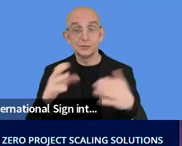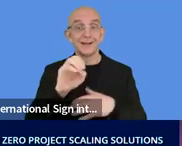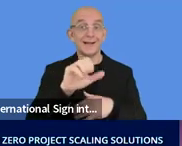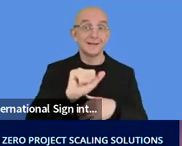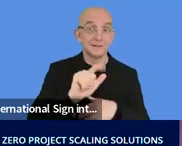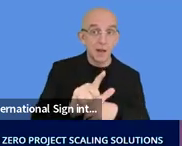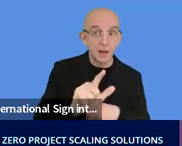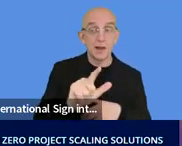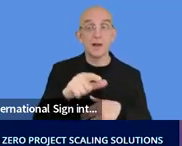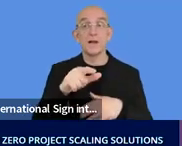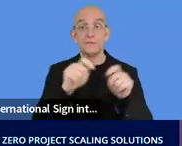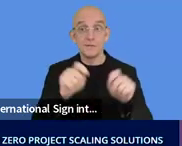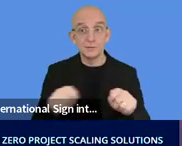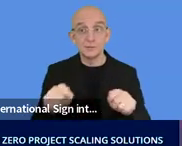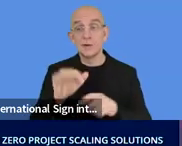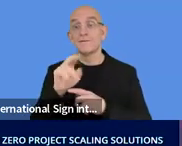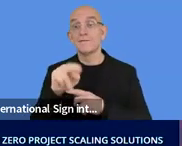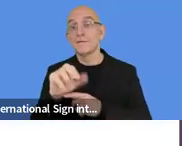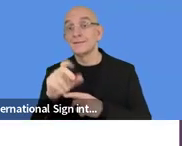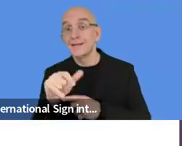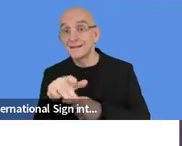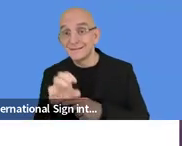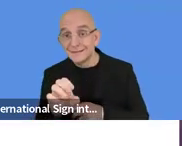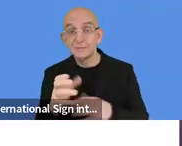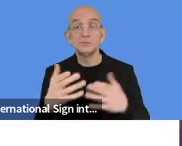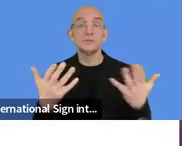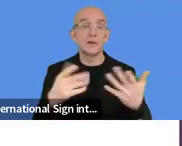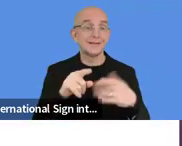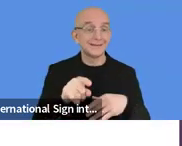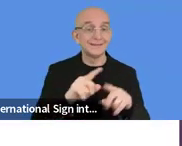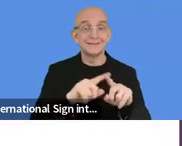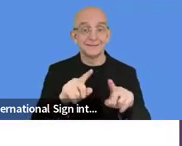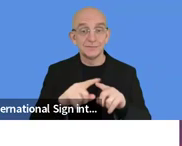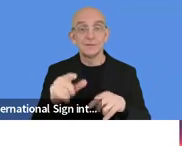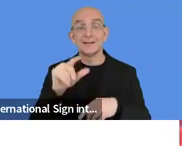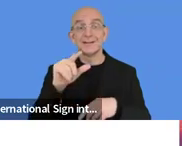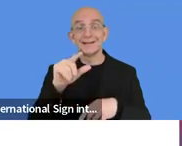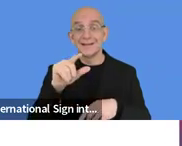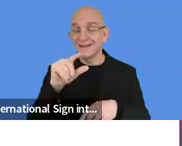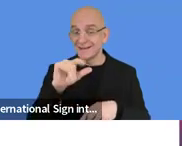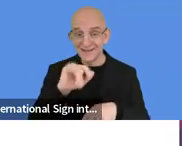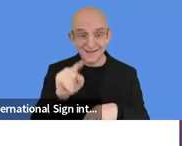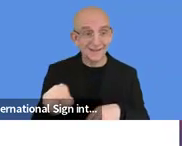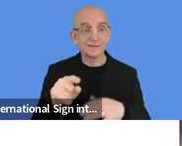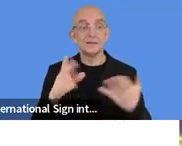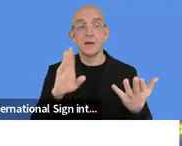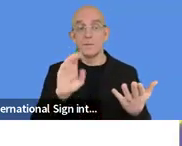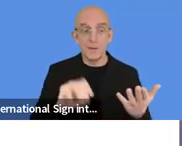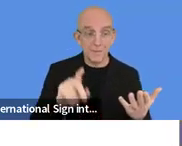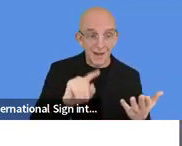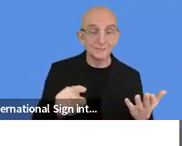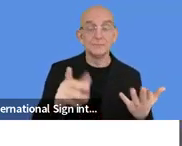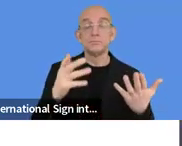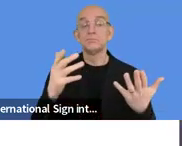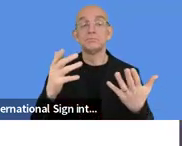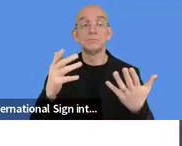and Inclusive Creation, which is the company that I work for here in Oslo, Norway. So we're going to first go through the unlock your why to set